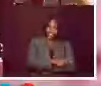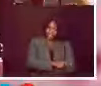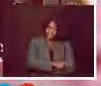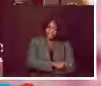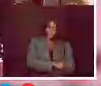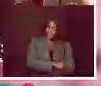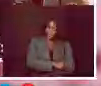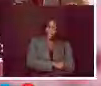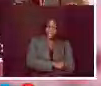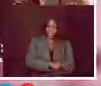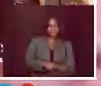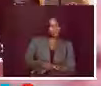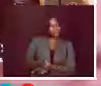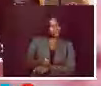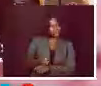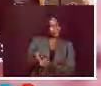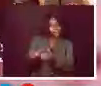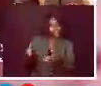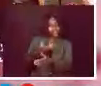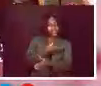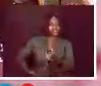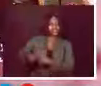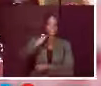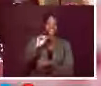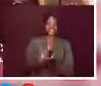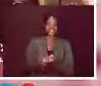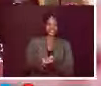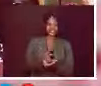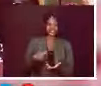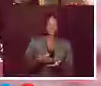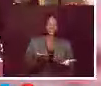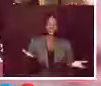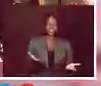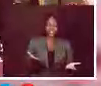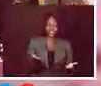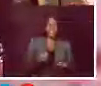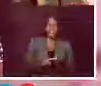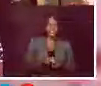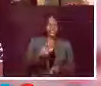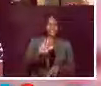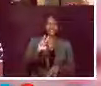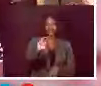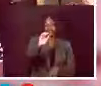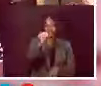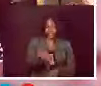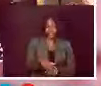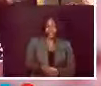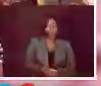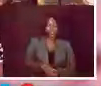And he, the majority chief whip, said we are here with a strength of 32%. And